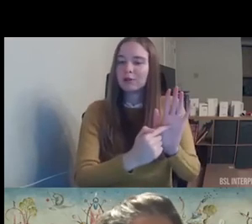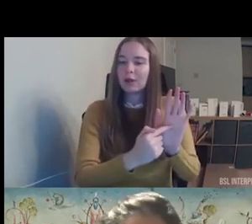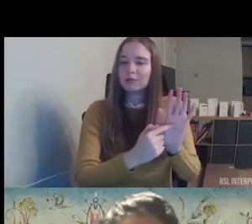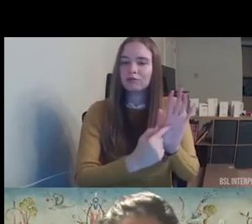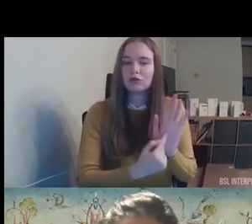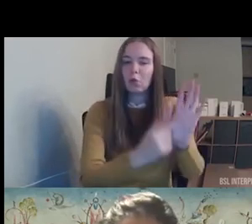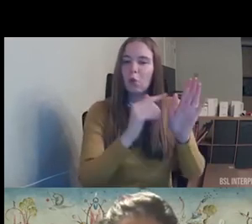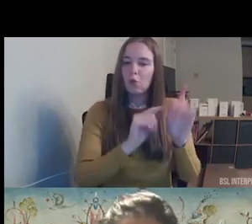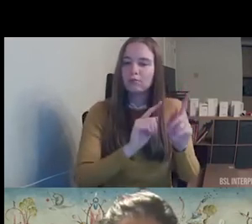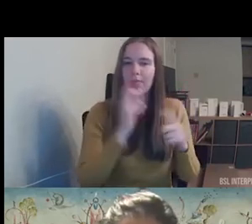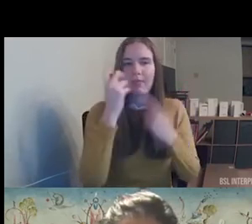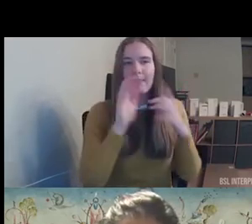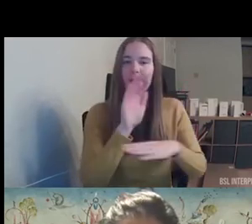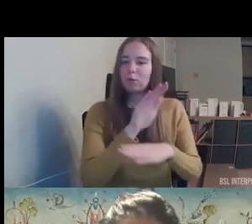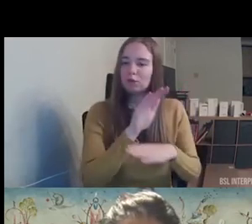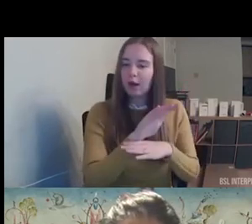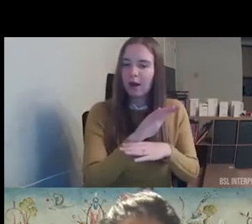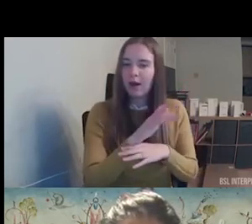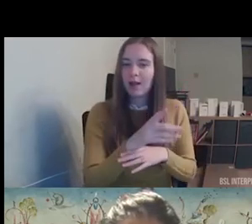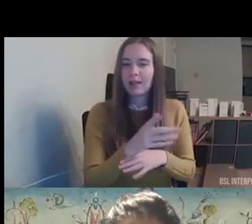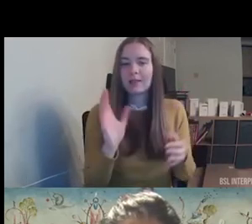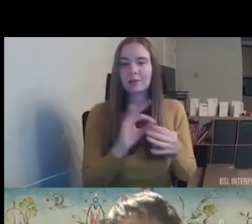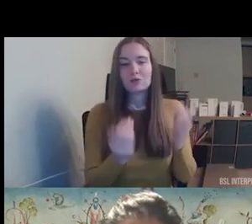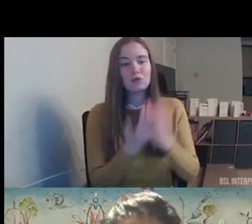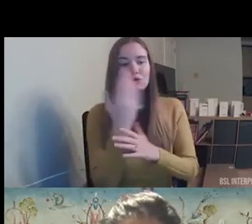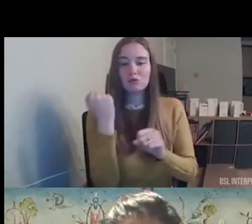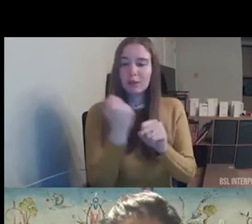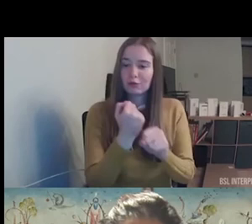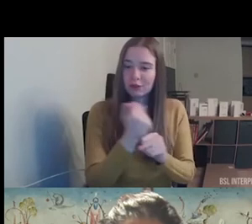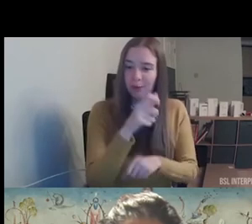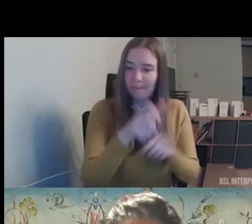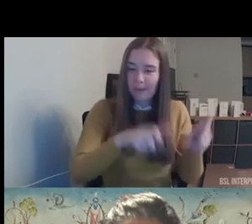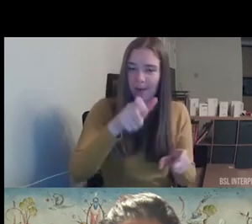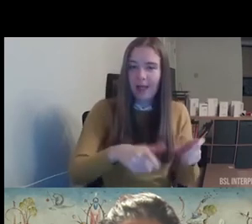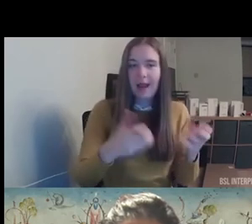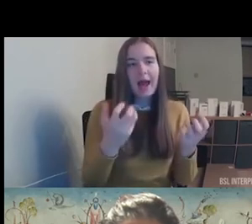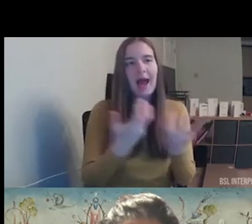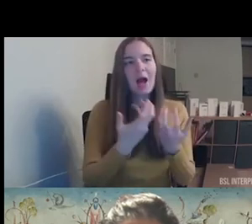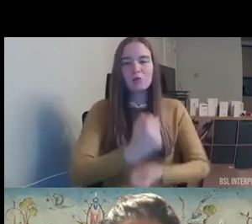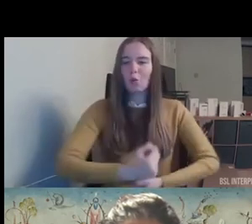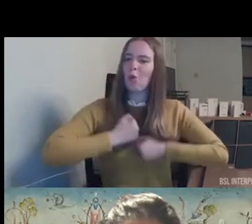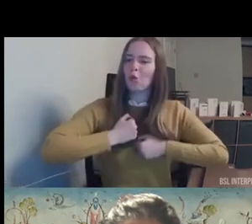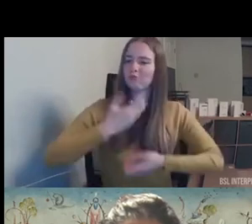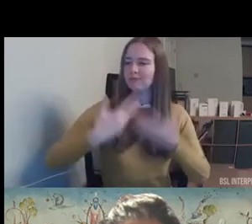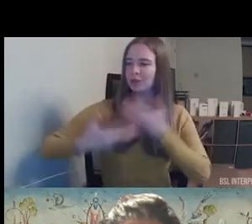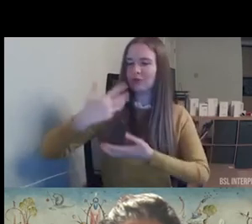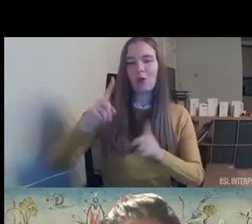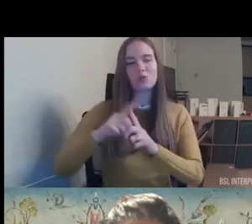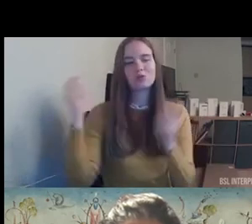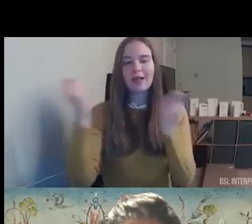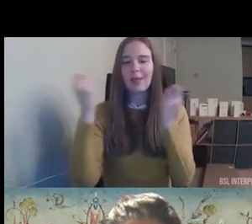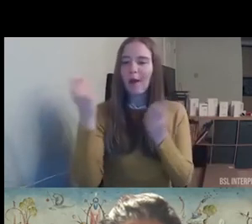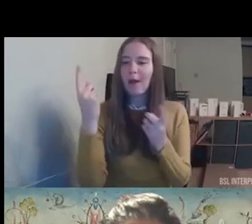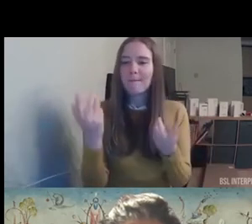with regards to new generations and how you own your history and celebrate it, but yet not get